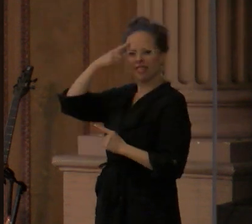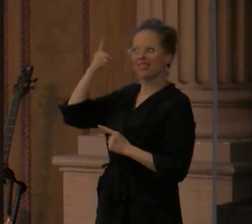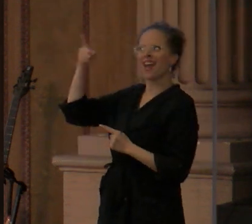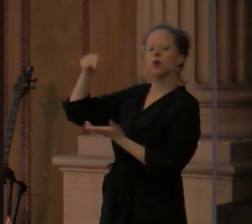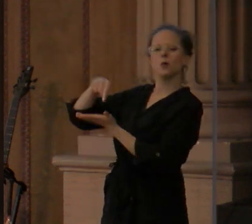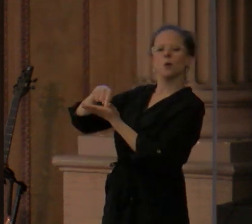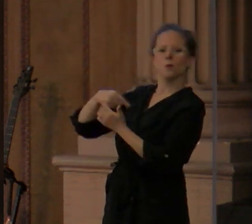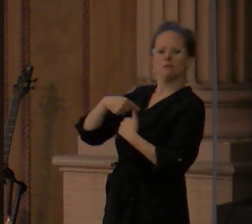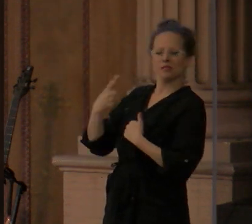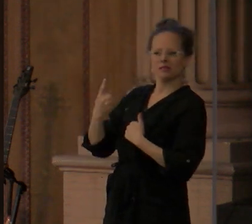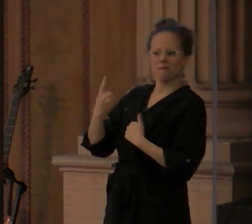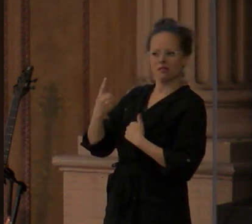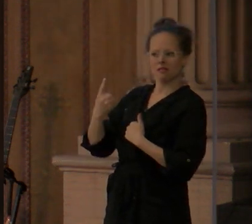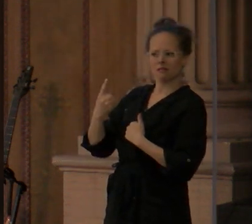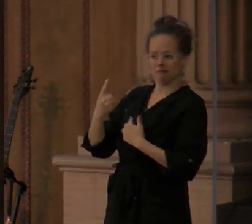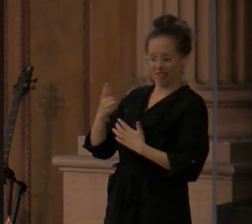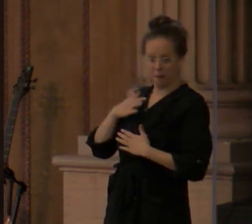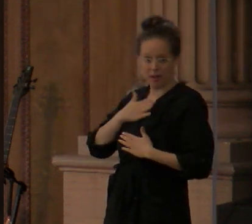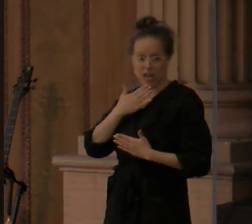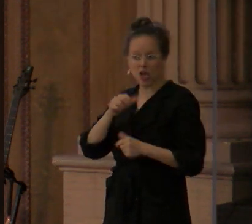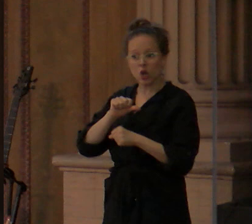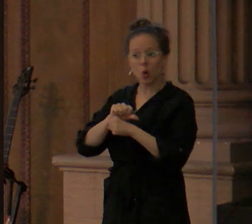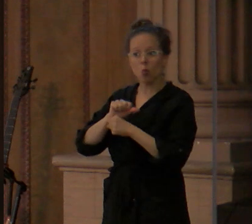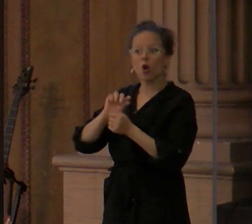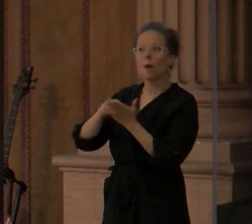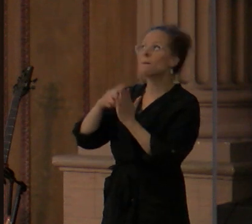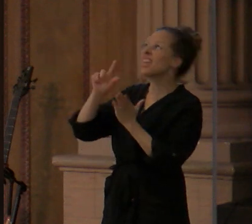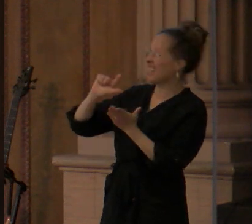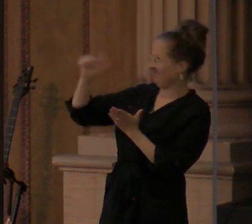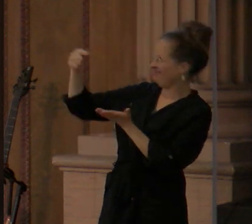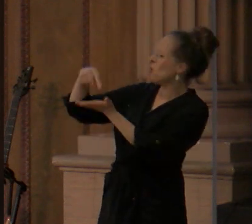We never think that our good works merit God's acceptance.